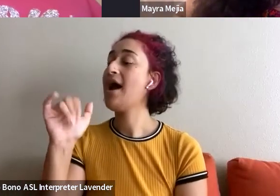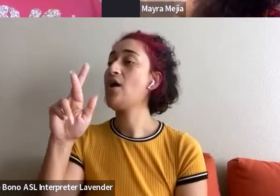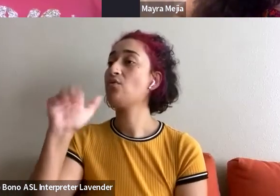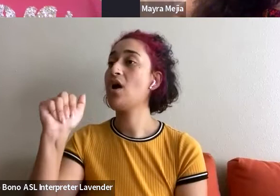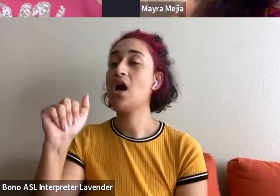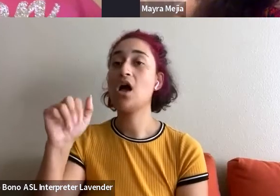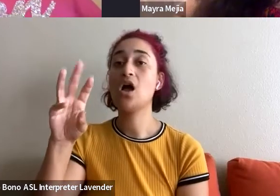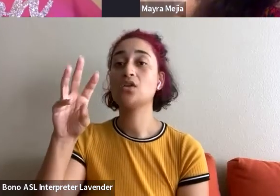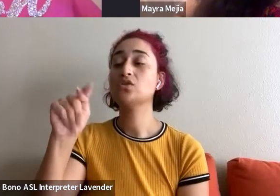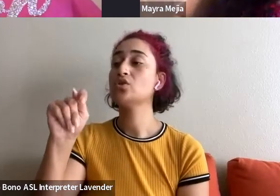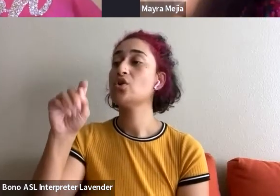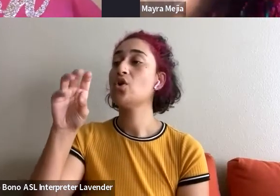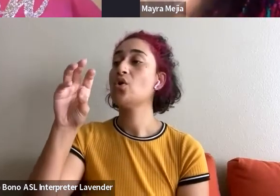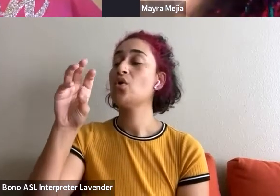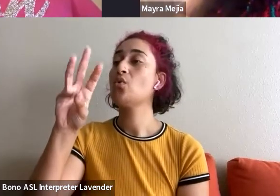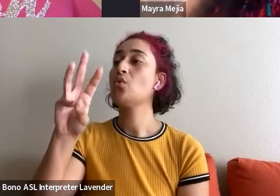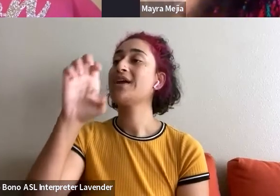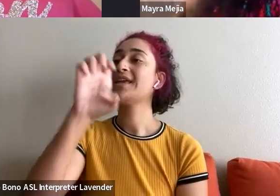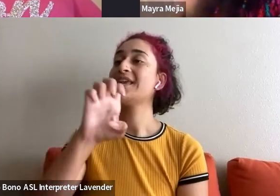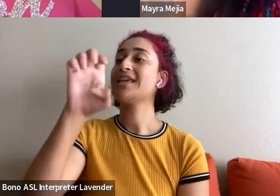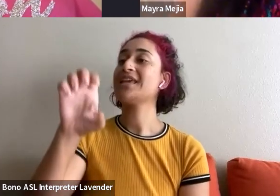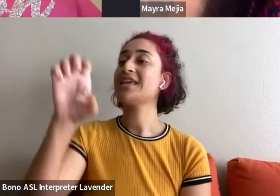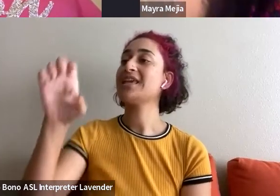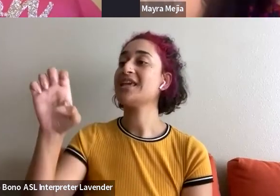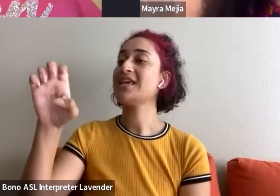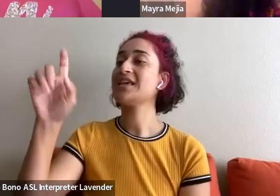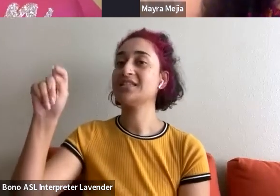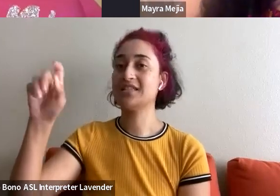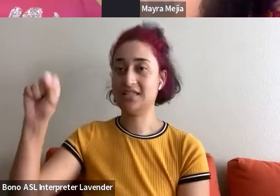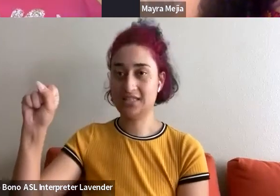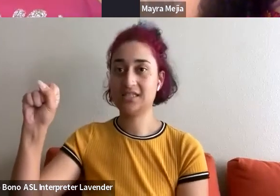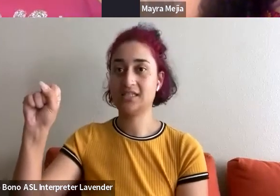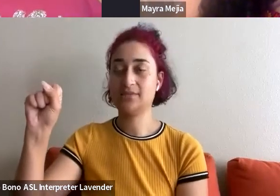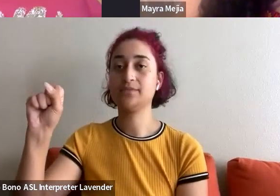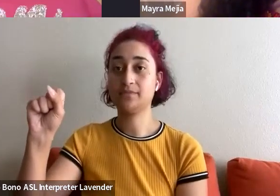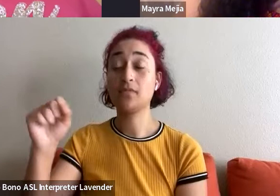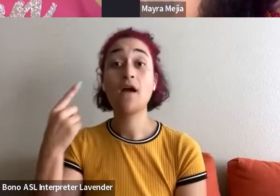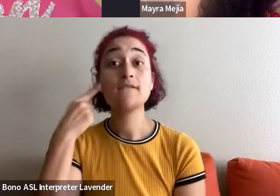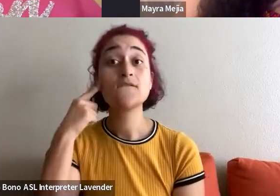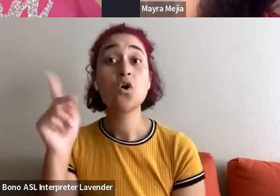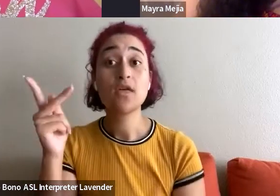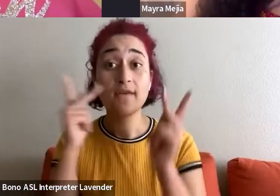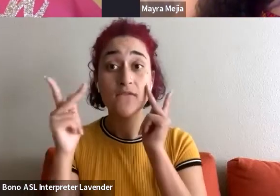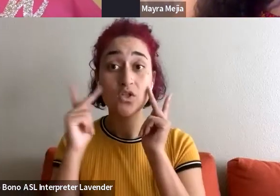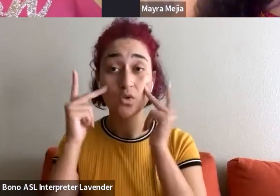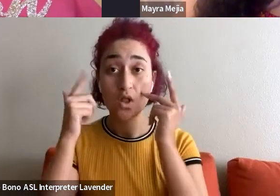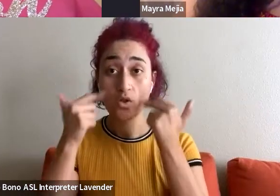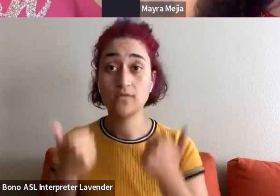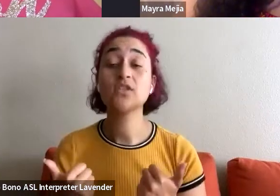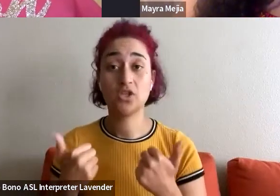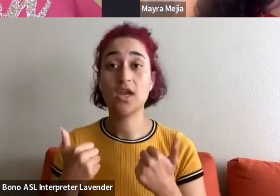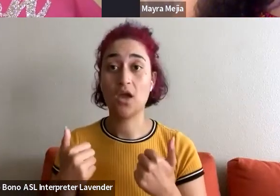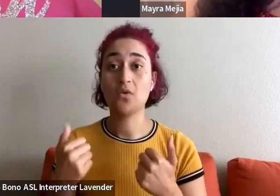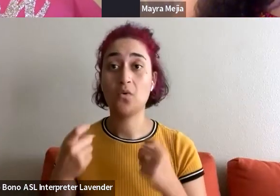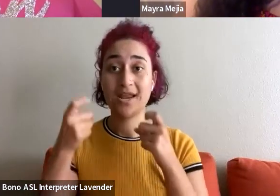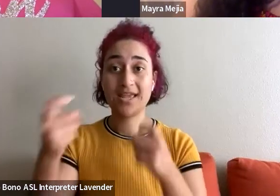TWEEETS. Also, for the visually impaired, we want to give a visual description. As for me, I